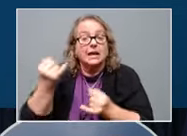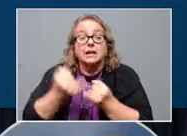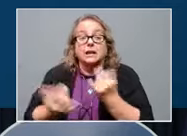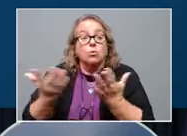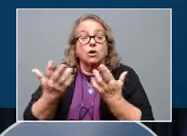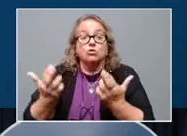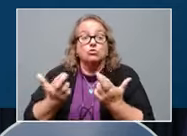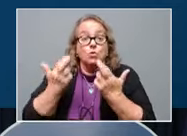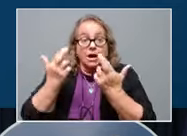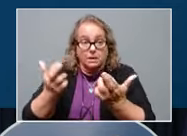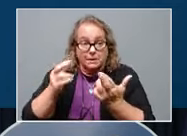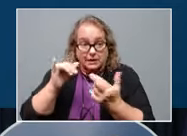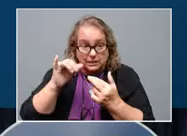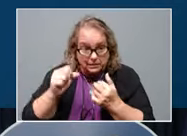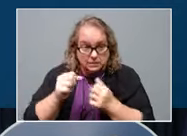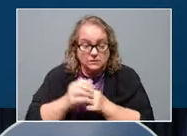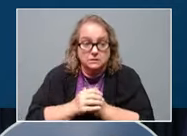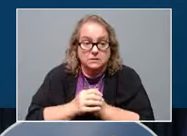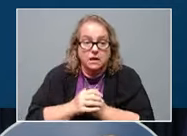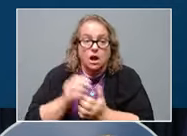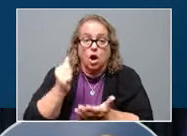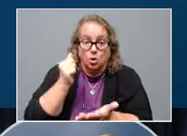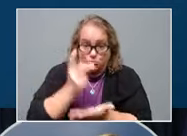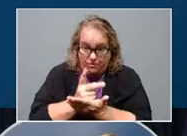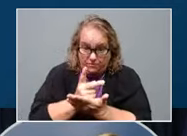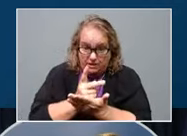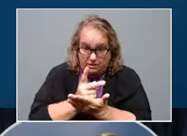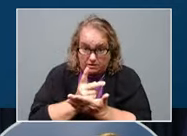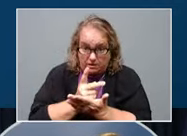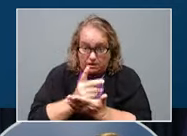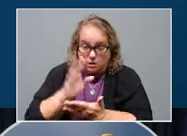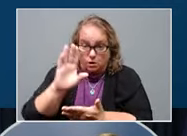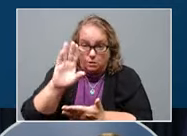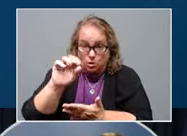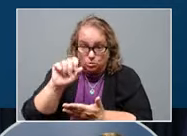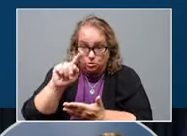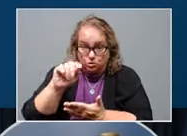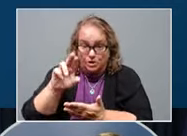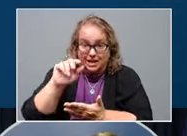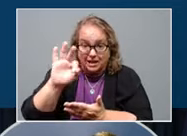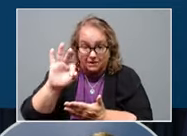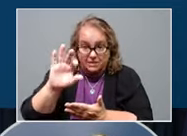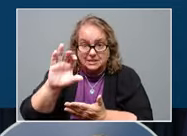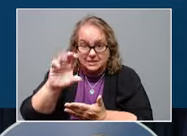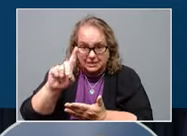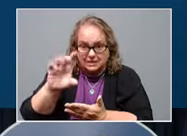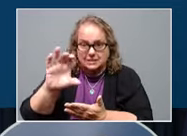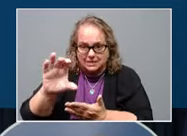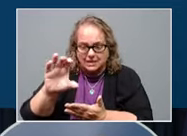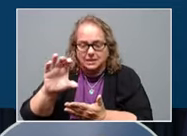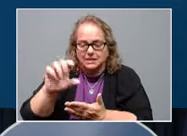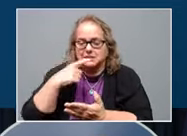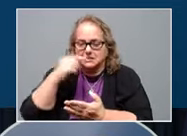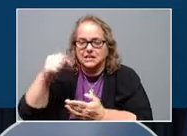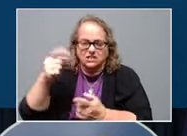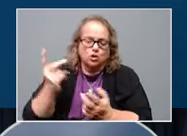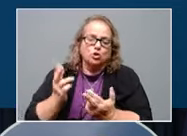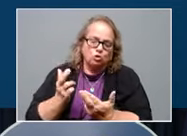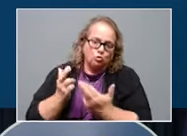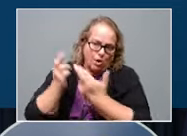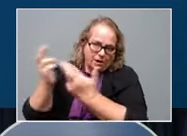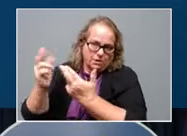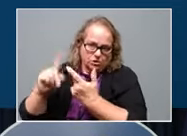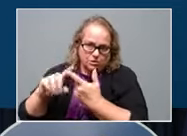is approving them if the CDC says yes. So they're recommending them would be the right terms for